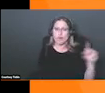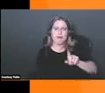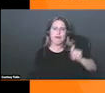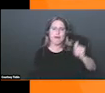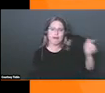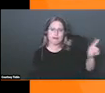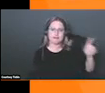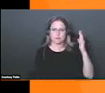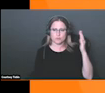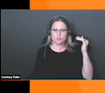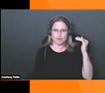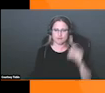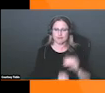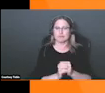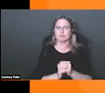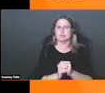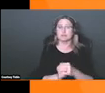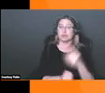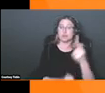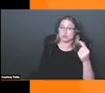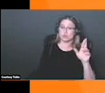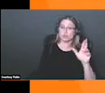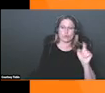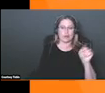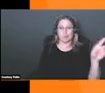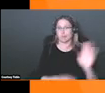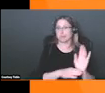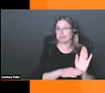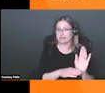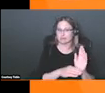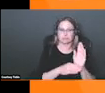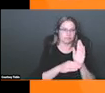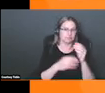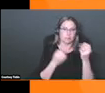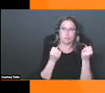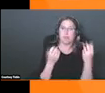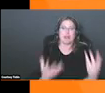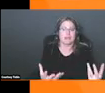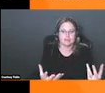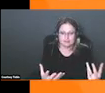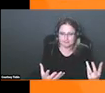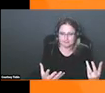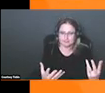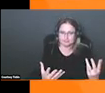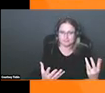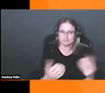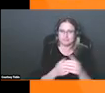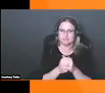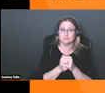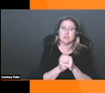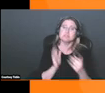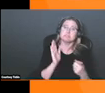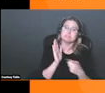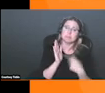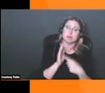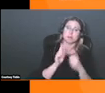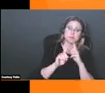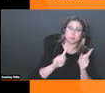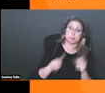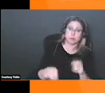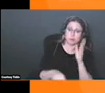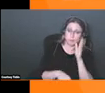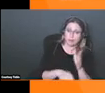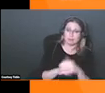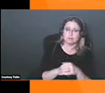grant process, they're just too busy. They have too many, but sometimes they'll respond, or you can reach out